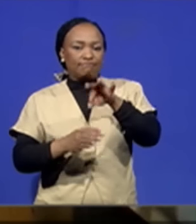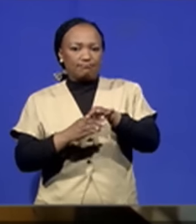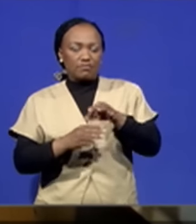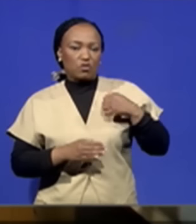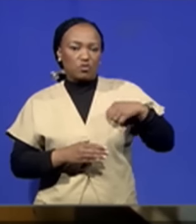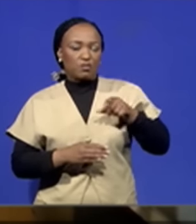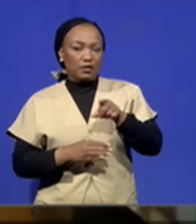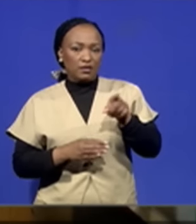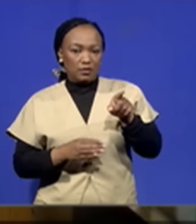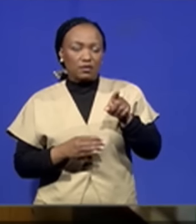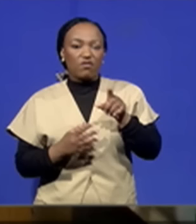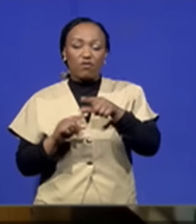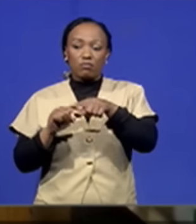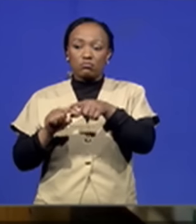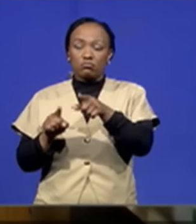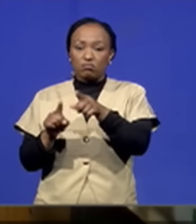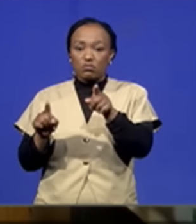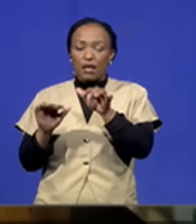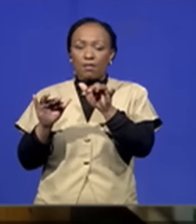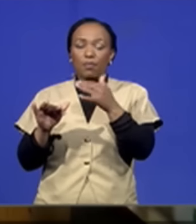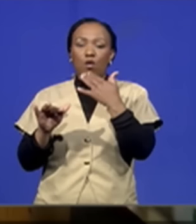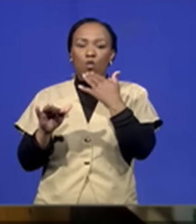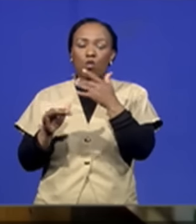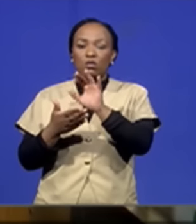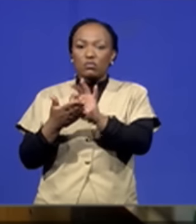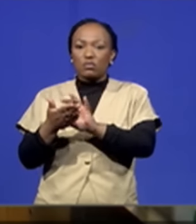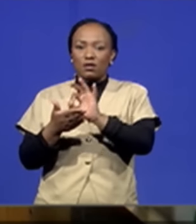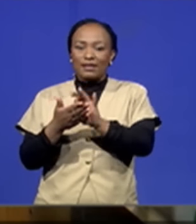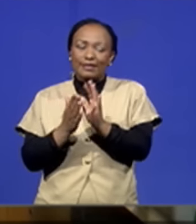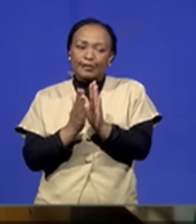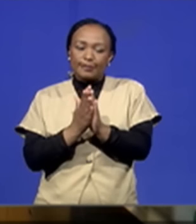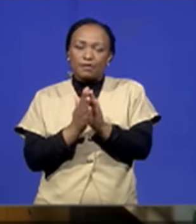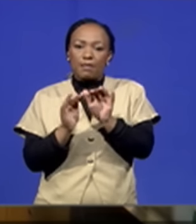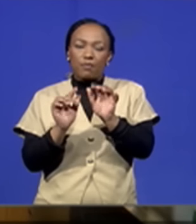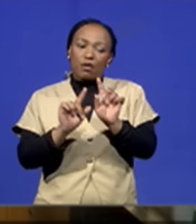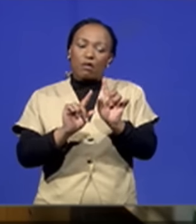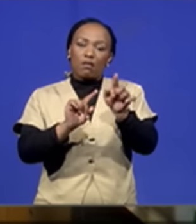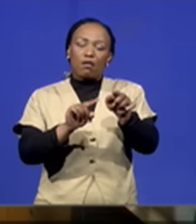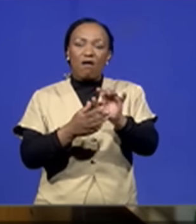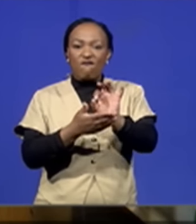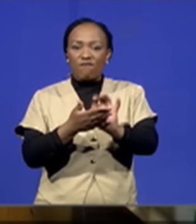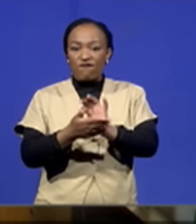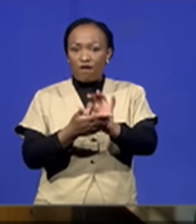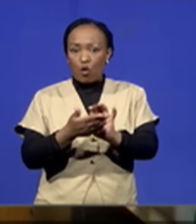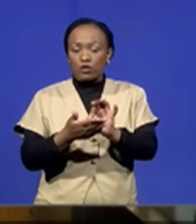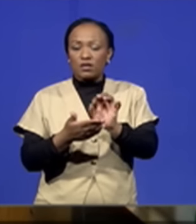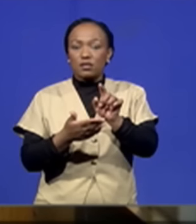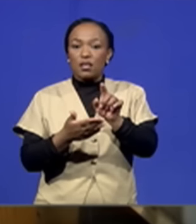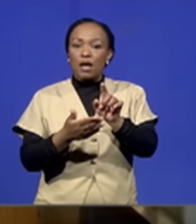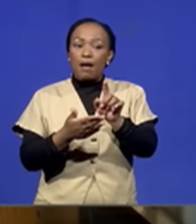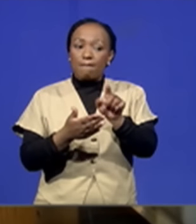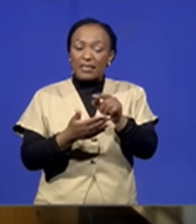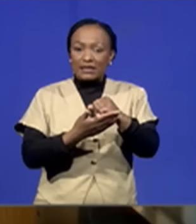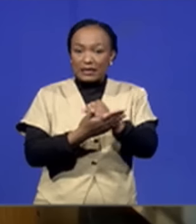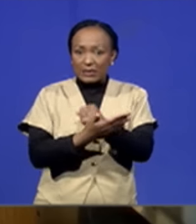batlhophi. Tlhabisa o ikuela go baagi go ya kwa diteišeneng tsa go vouta go ya go ikwadisa kgotsa go ntšhafatsa dintlha tsa